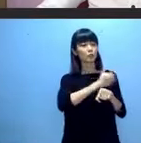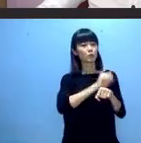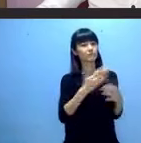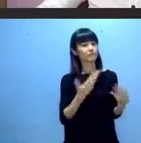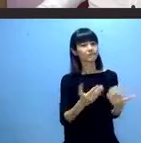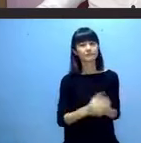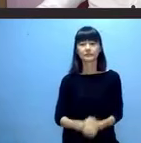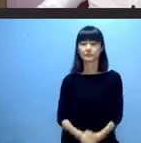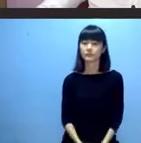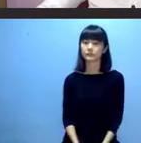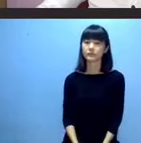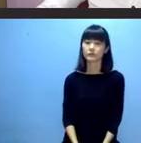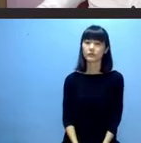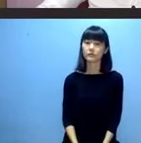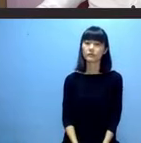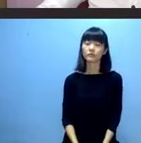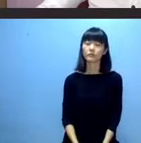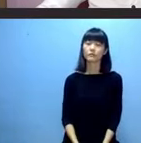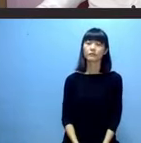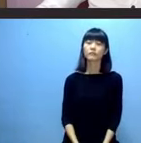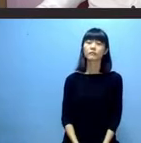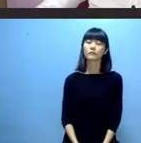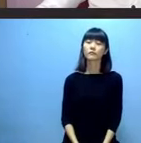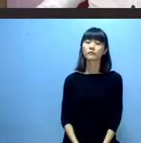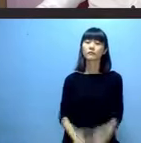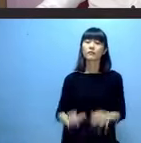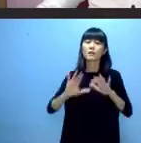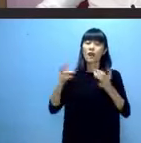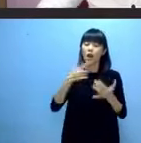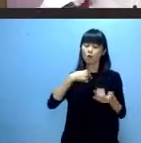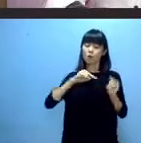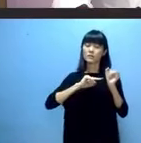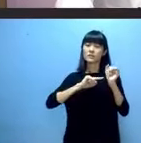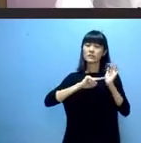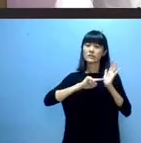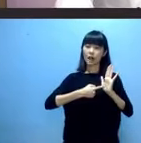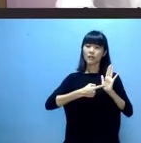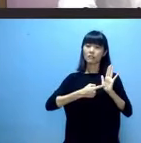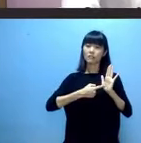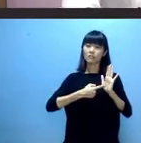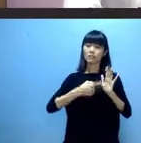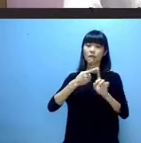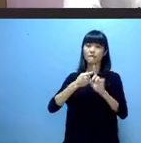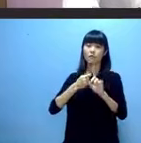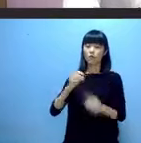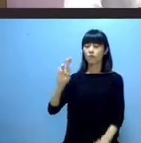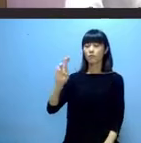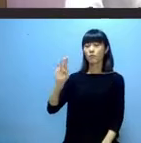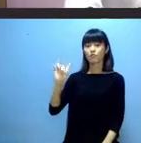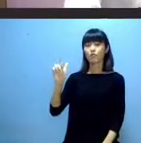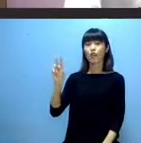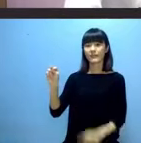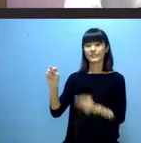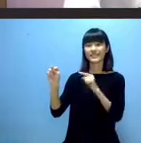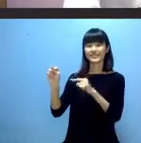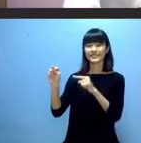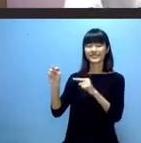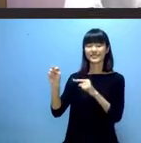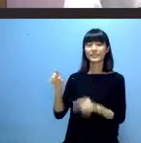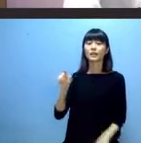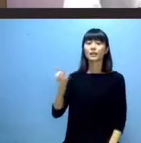So actually, the origins of Society Staples really started from Ryan. Okay. He saw